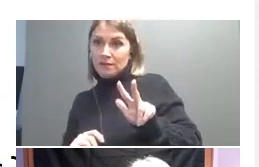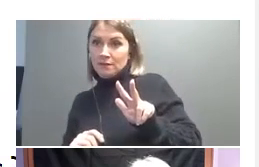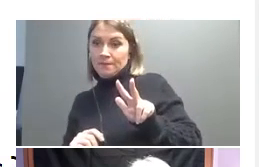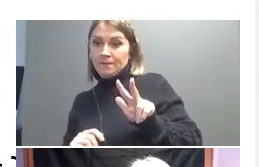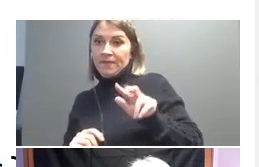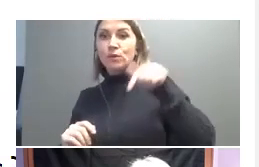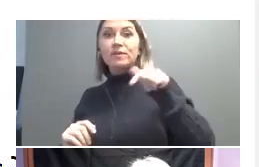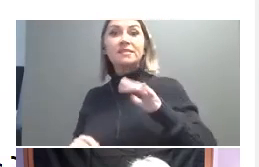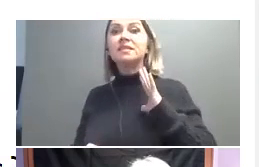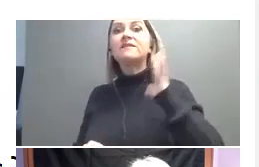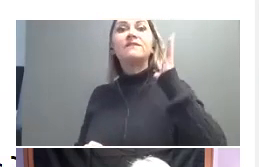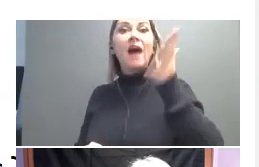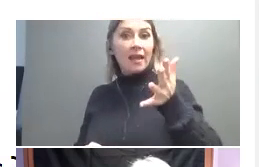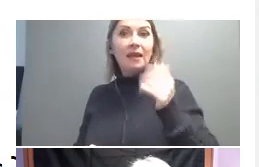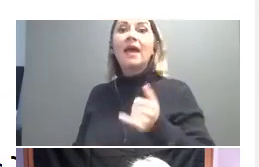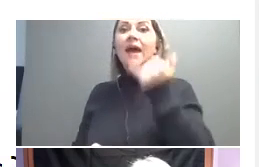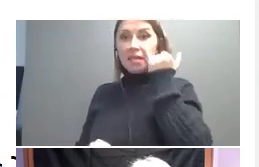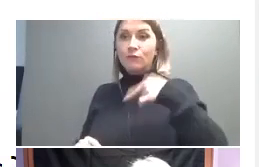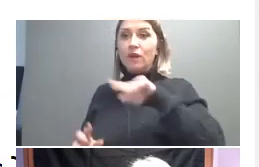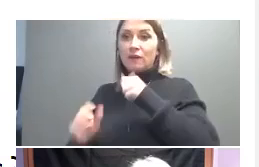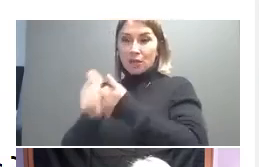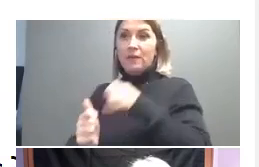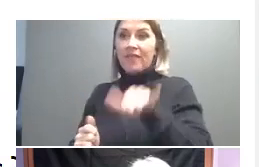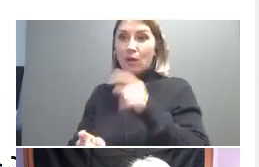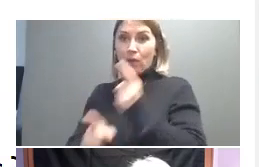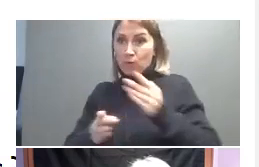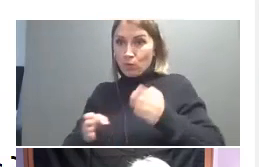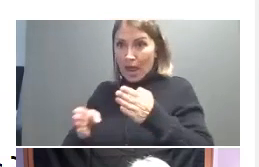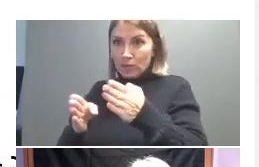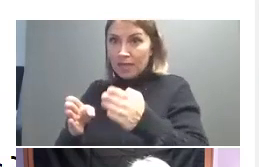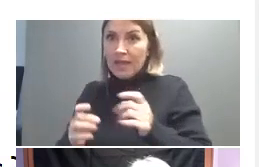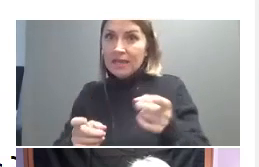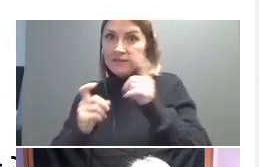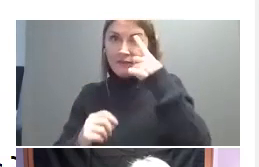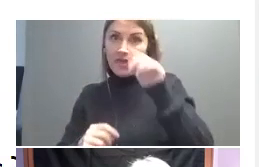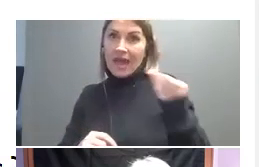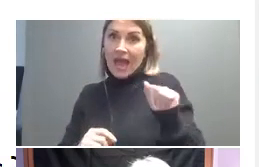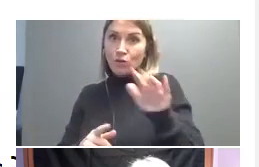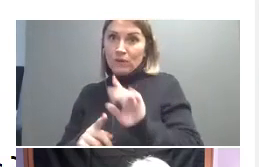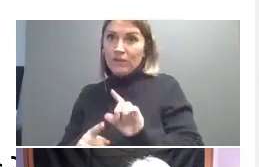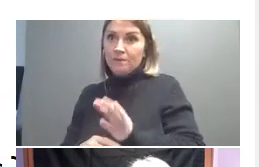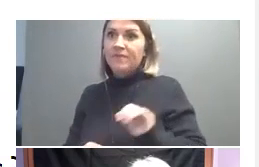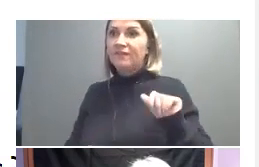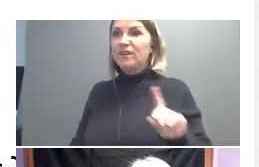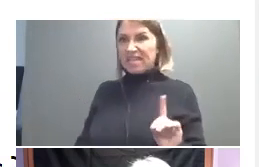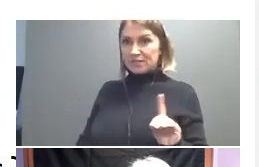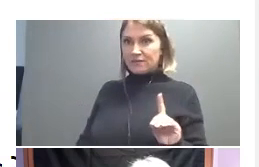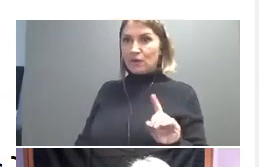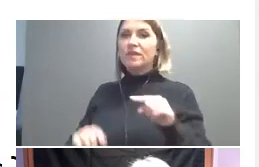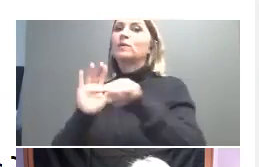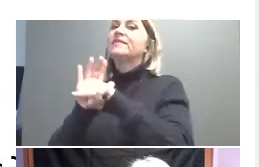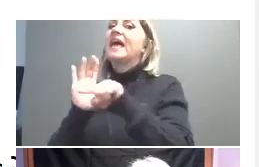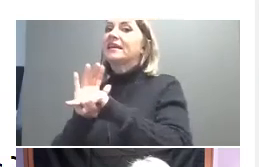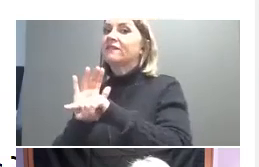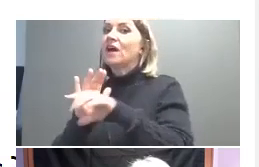is fine. And if we are following the correct route, remember both of these algorithms are Dijkstra algorithms with negative weights. So if